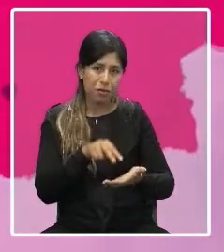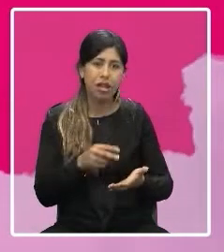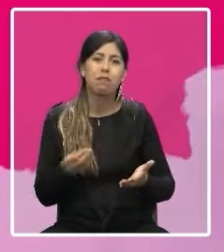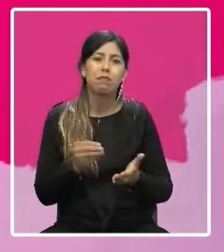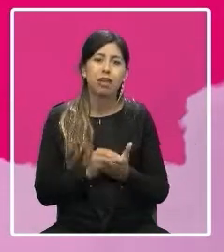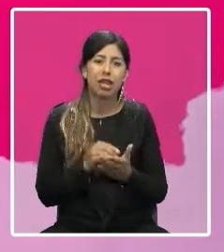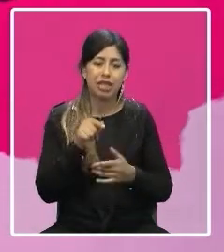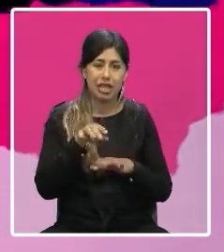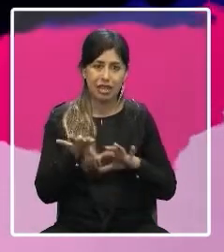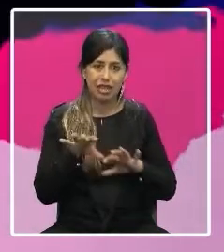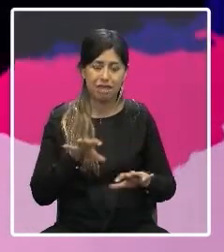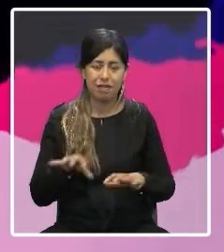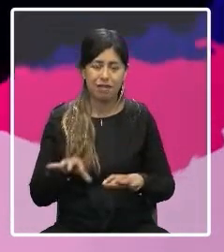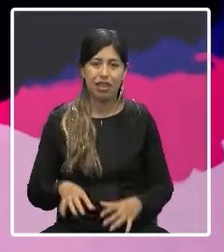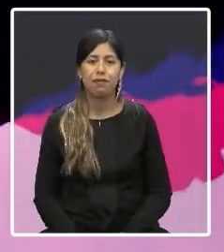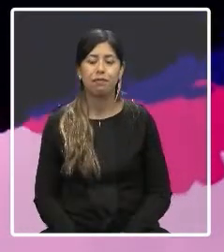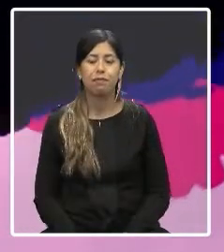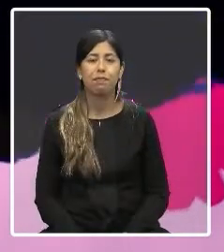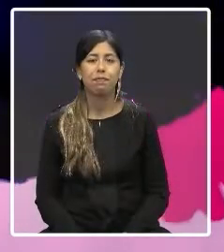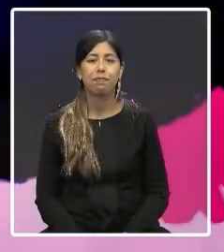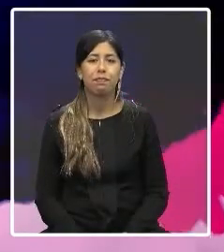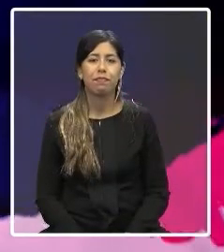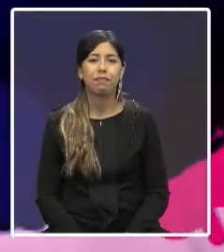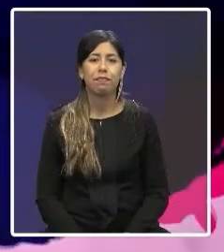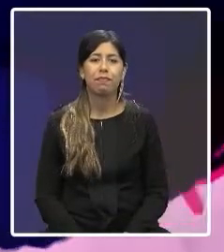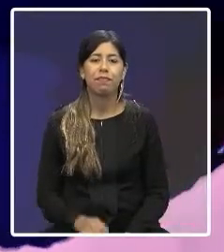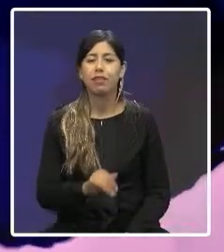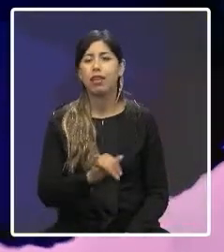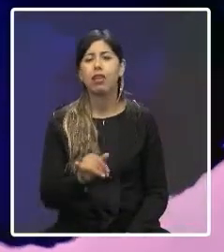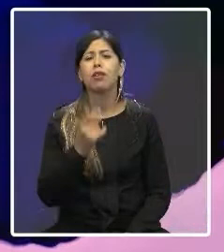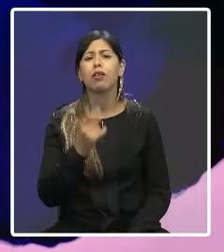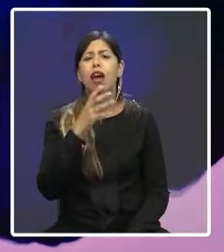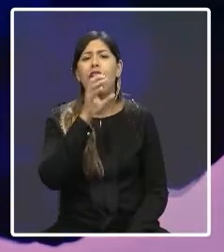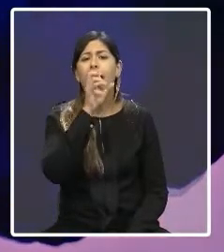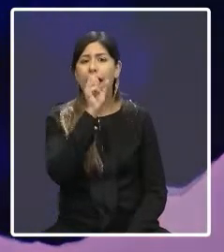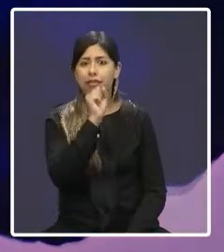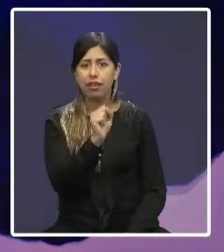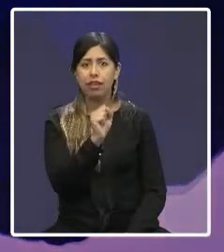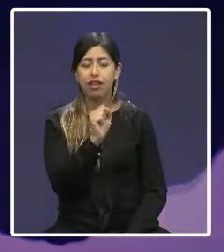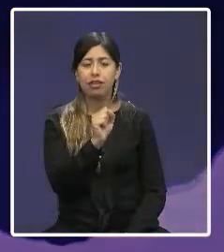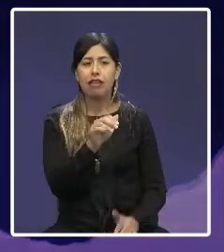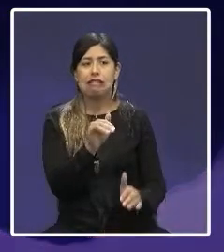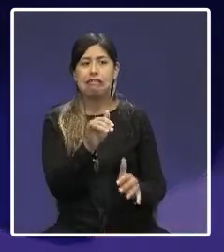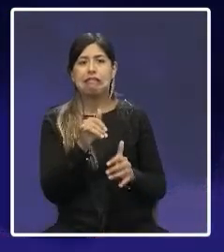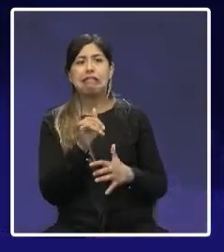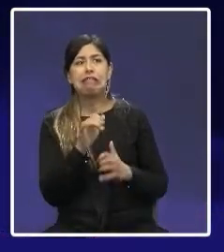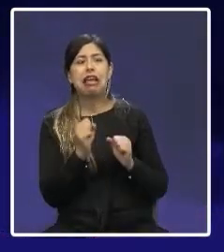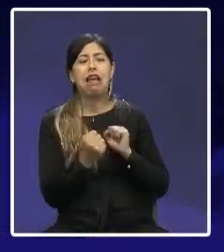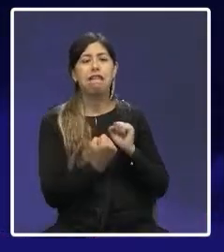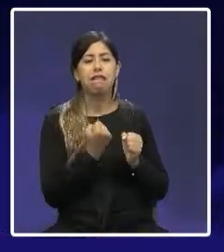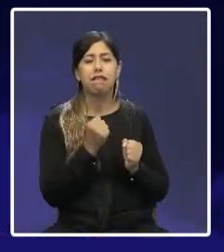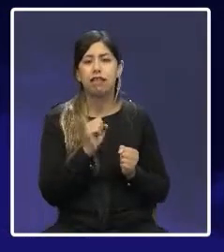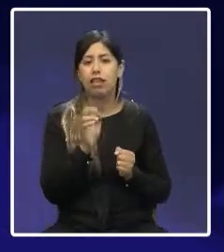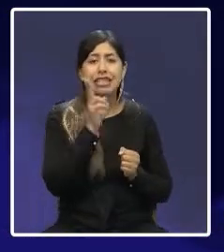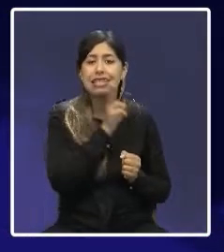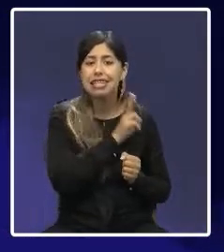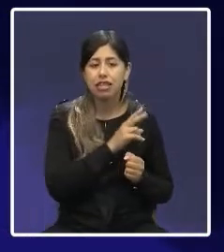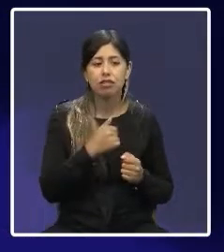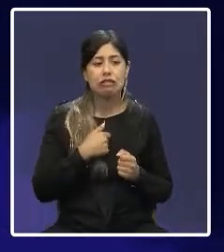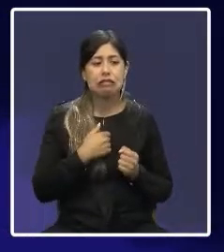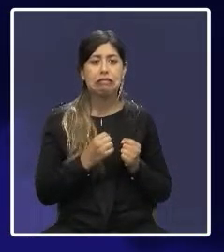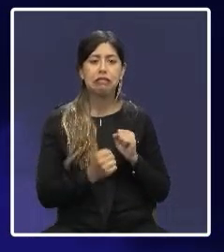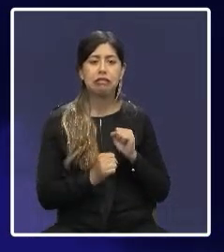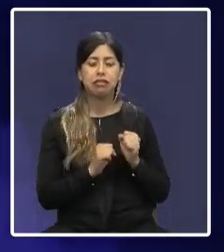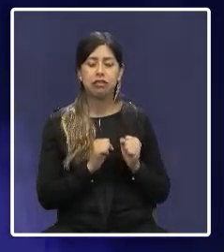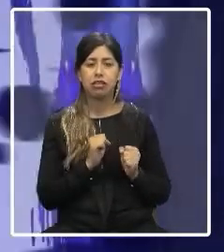we've got what we call withdrawal symptoms. And so people who are genuinely addicted to social media, if they are unable to log on to their accounts and check their